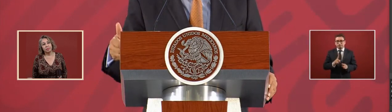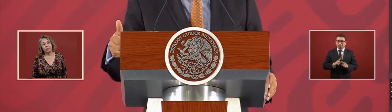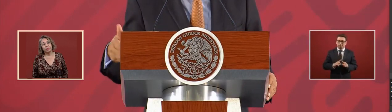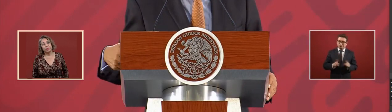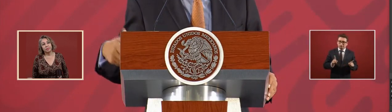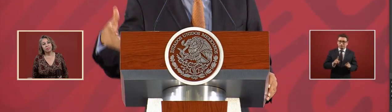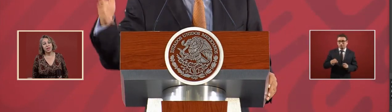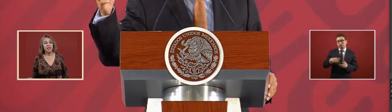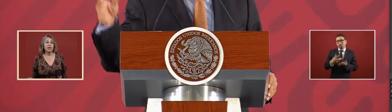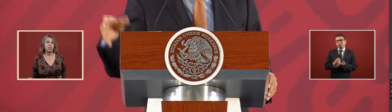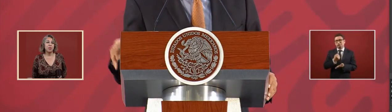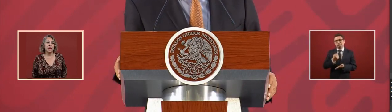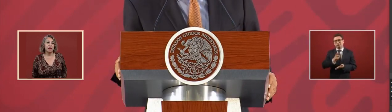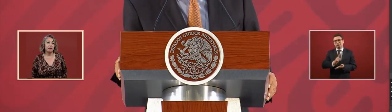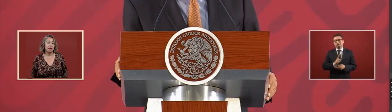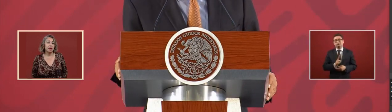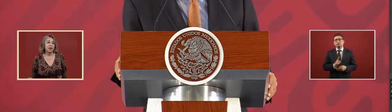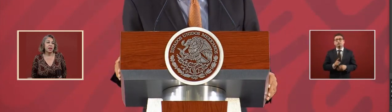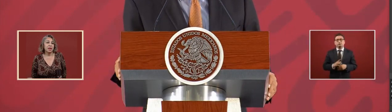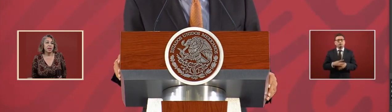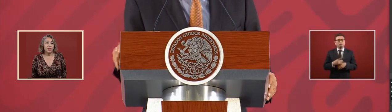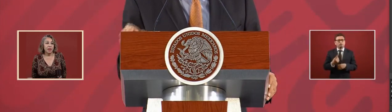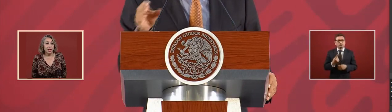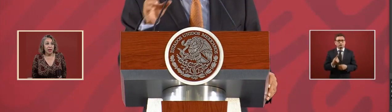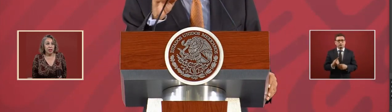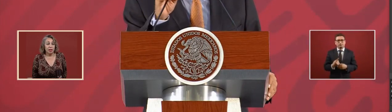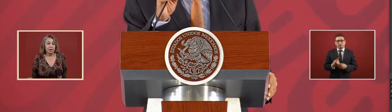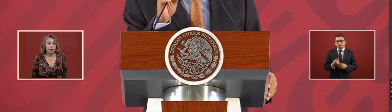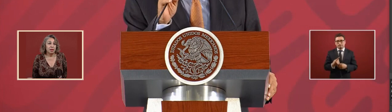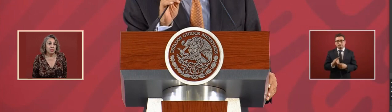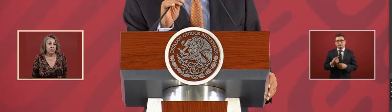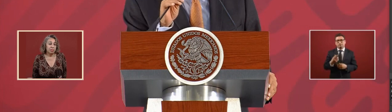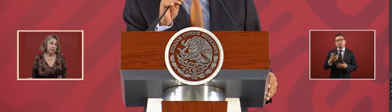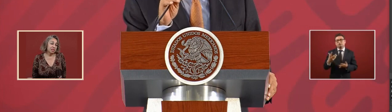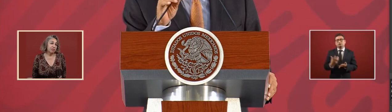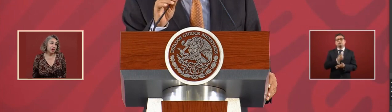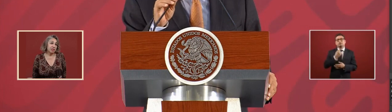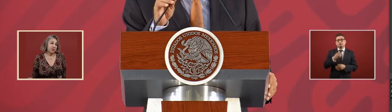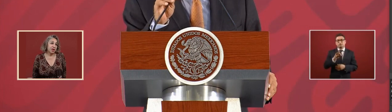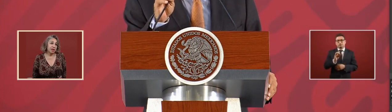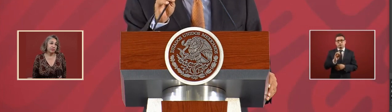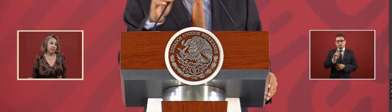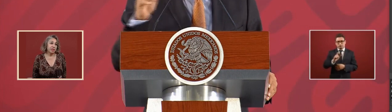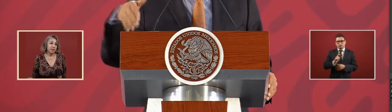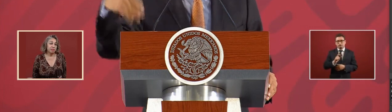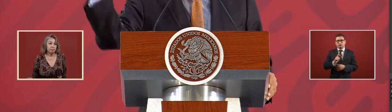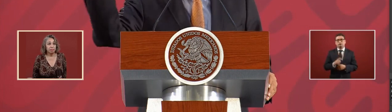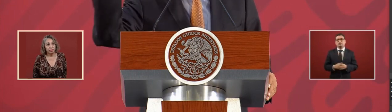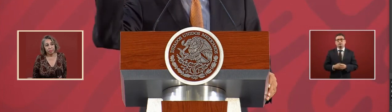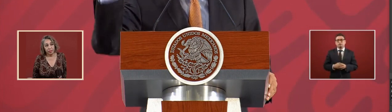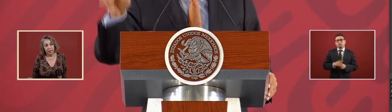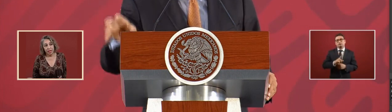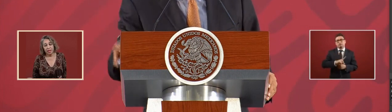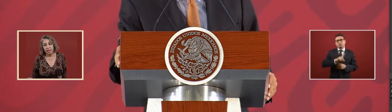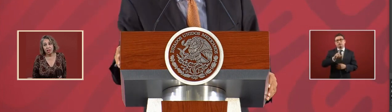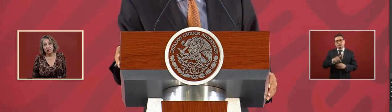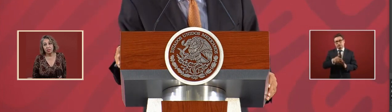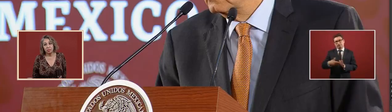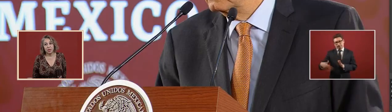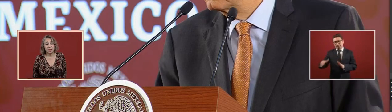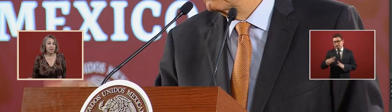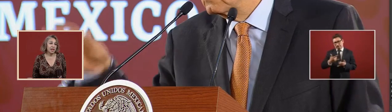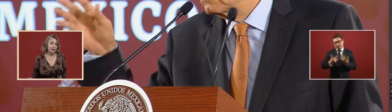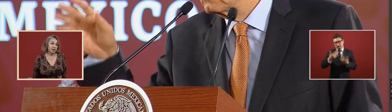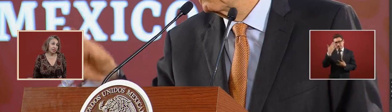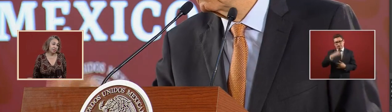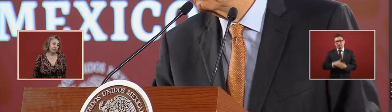no ganó porque but he didn't win. Este, triunfa Fox. Because Fox triumphed. Luego ya sabemos. And then you know the